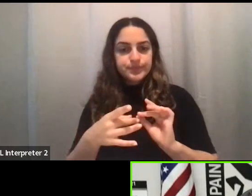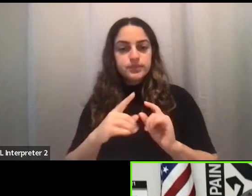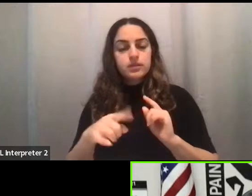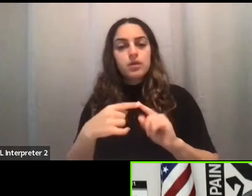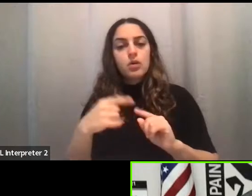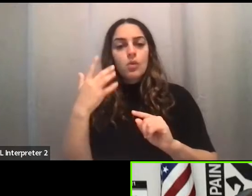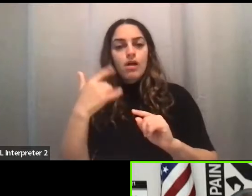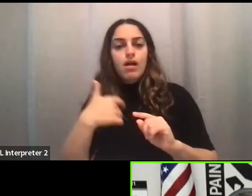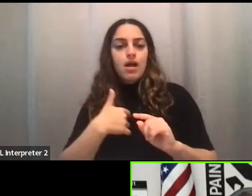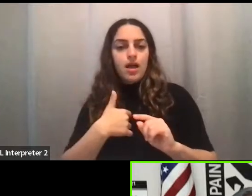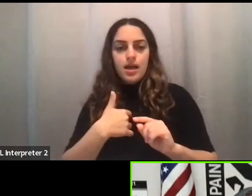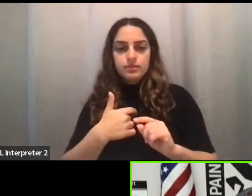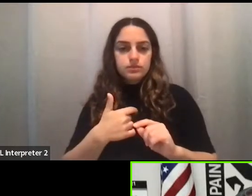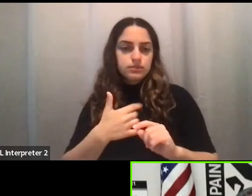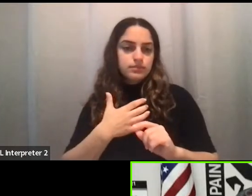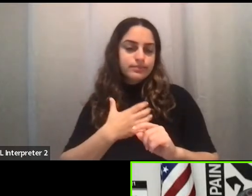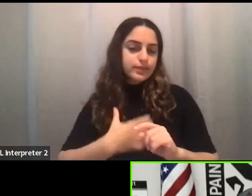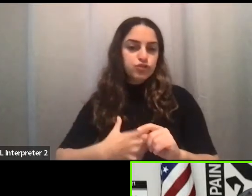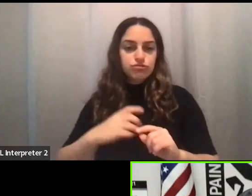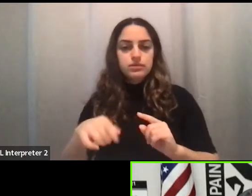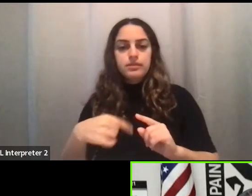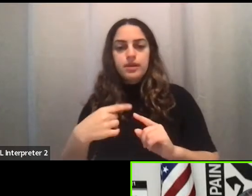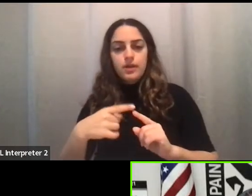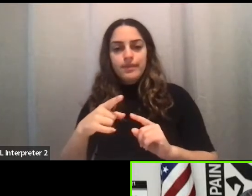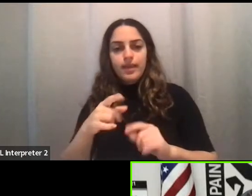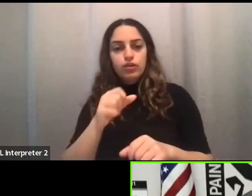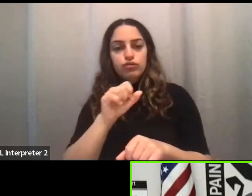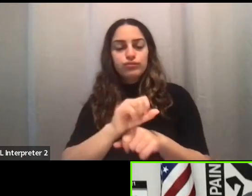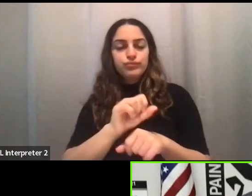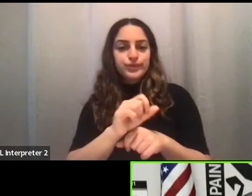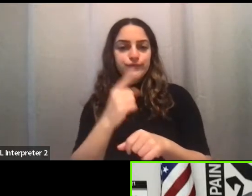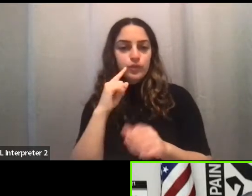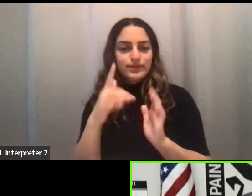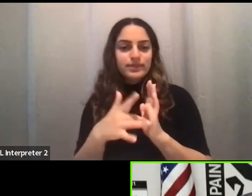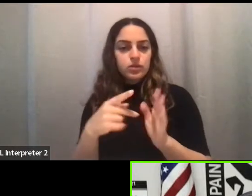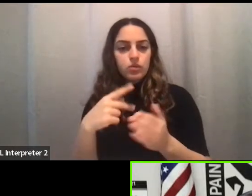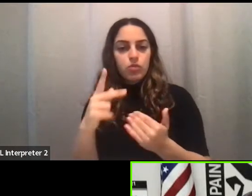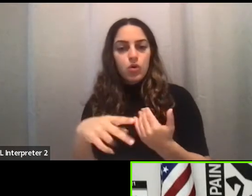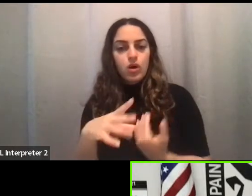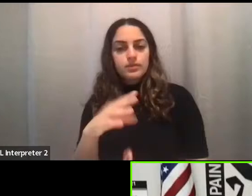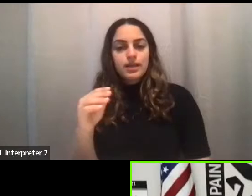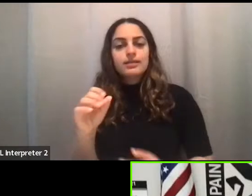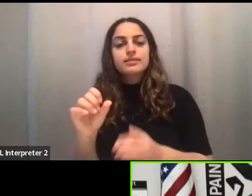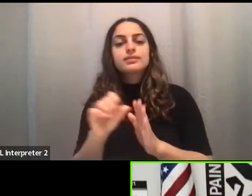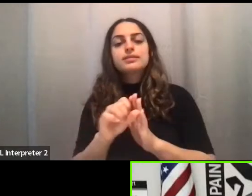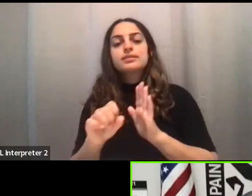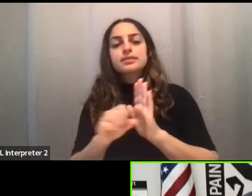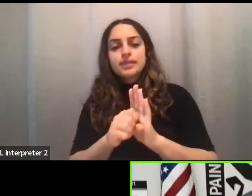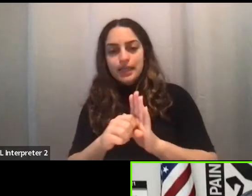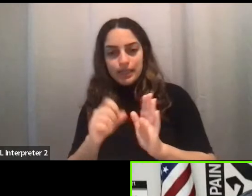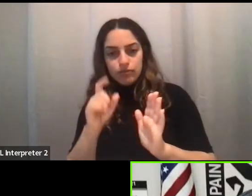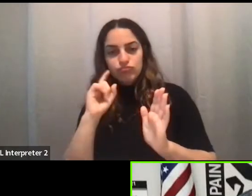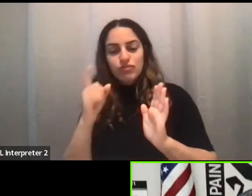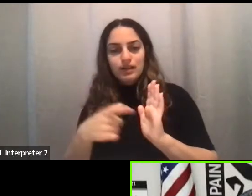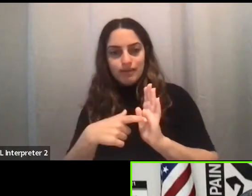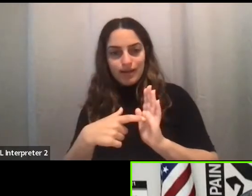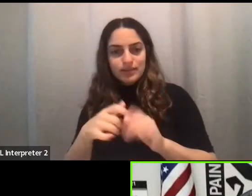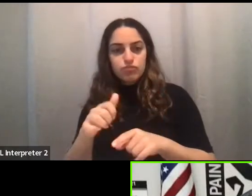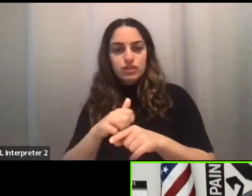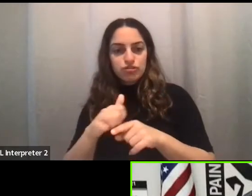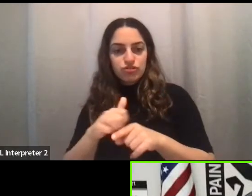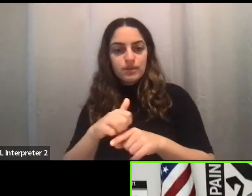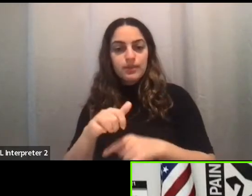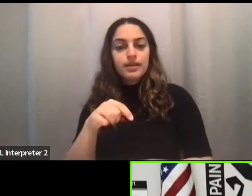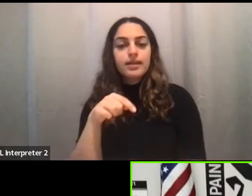adamantly passionate about career and technical programs and state and fairly recognized apprenticeship the explosive handling wharf